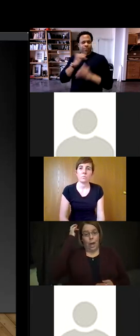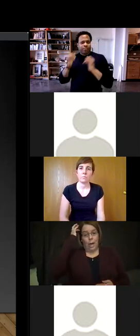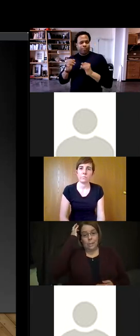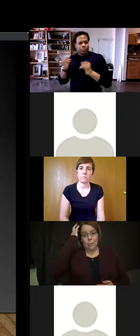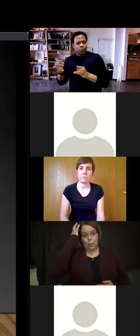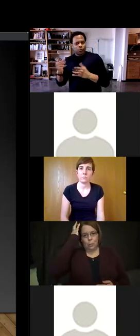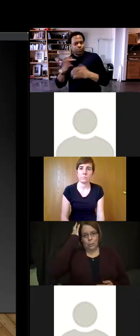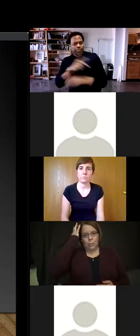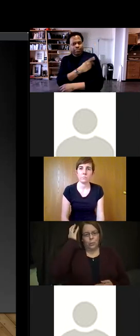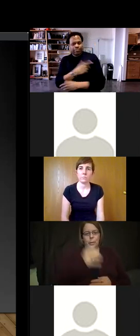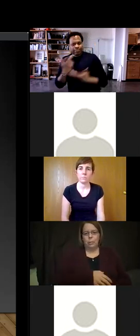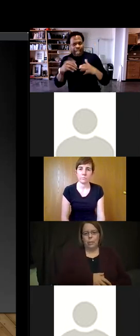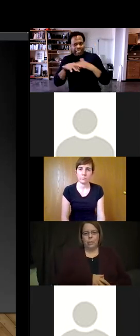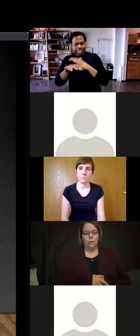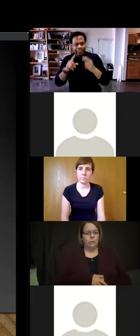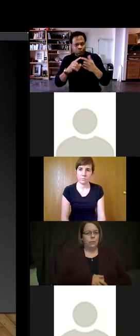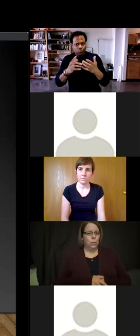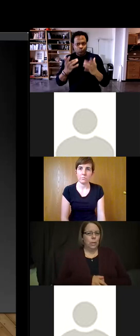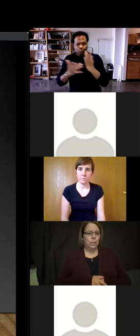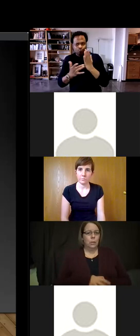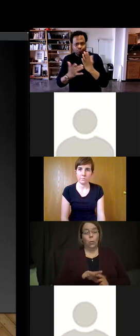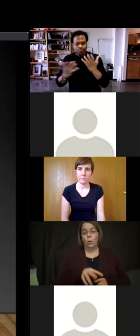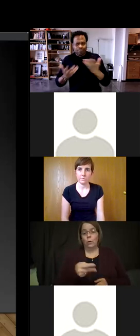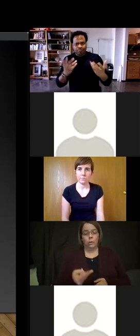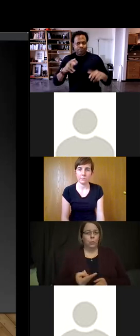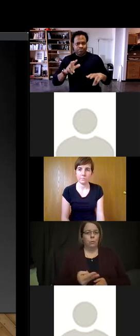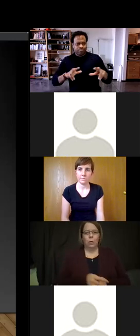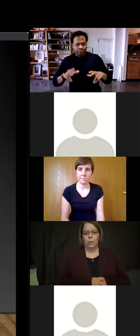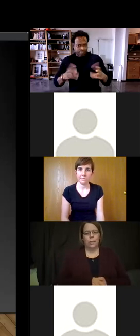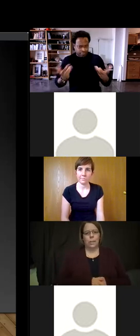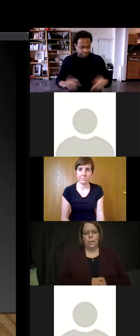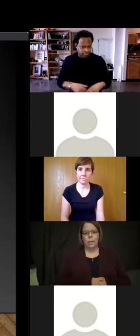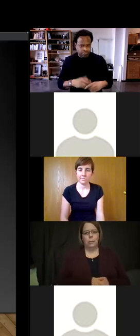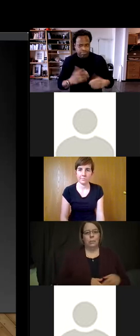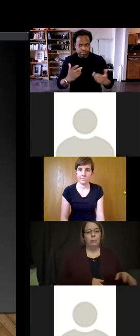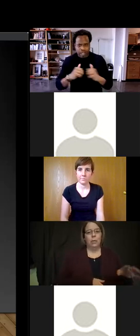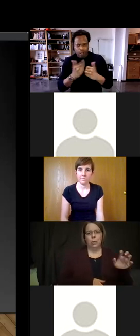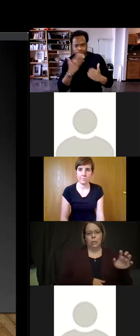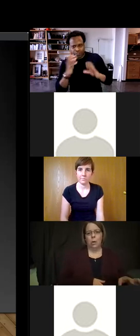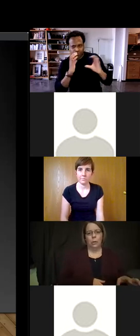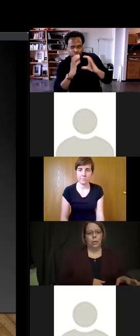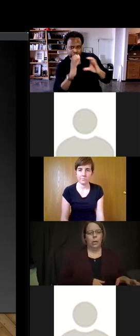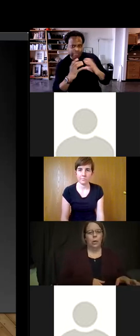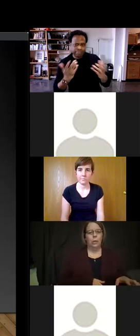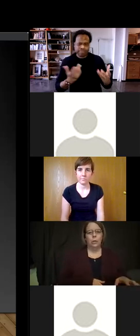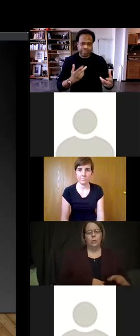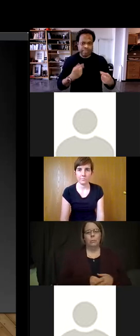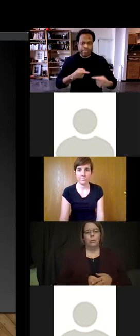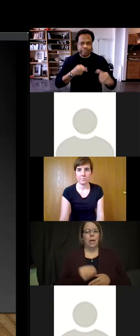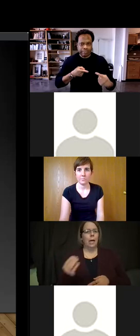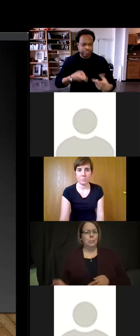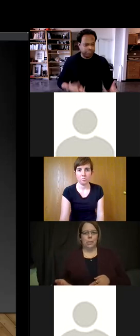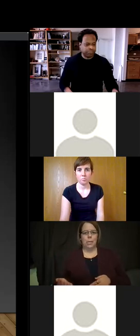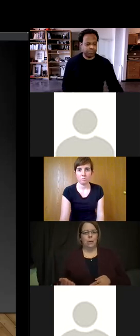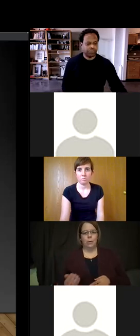or the hospital knows what they're doing, but the deaf individual doesn't, or the reverse. The deaf patient is all ready to go and knows,